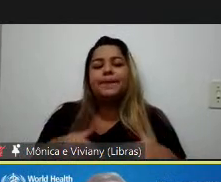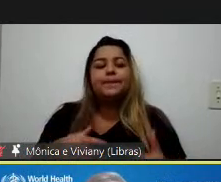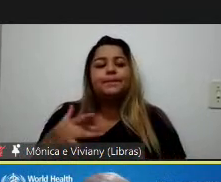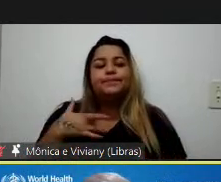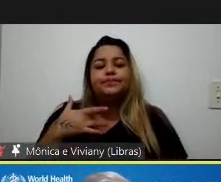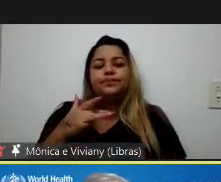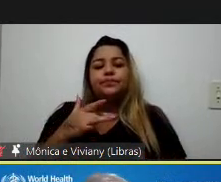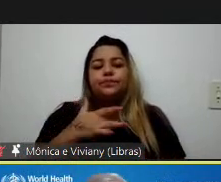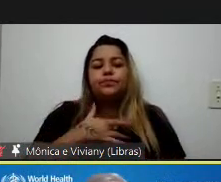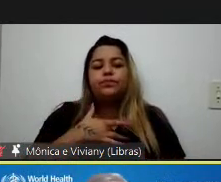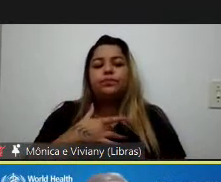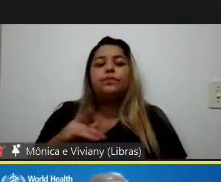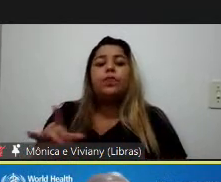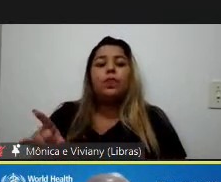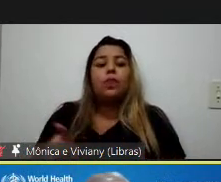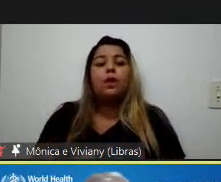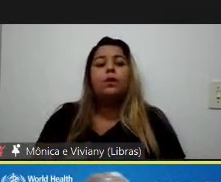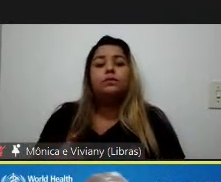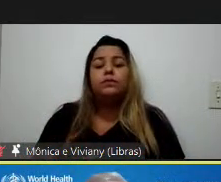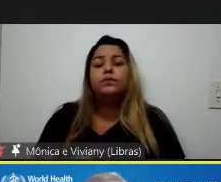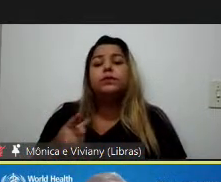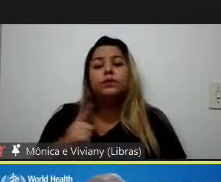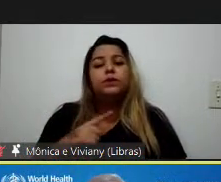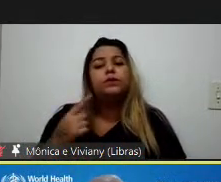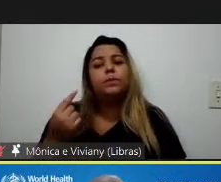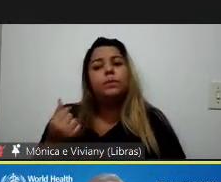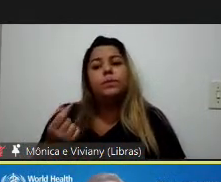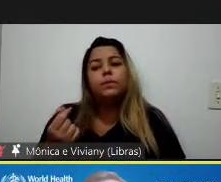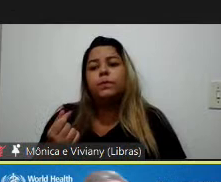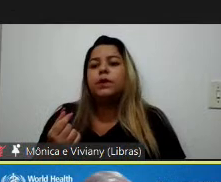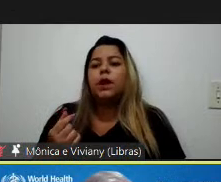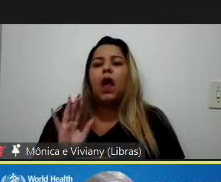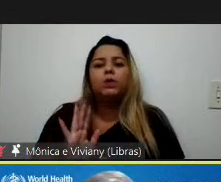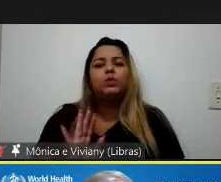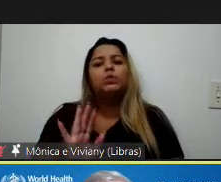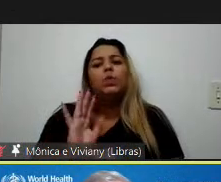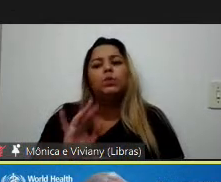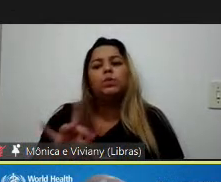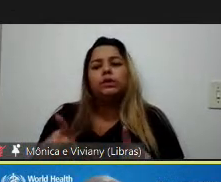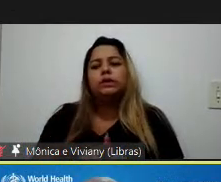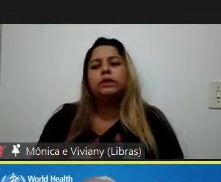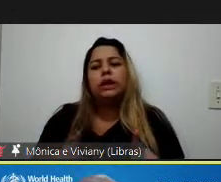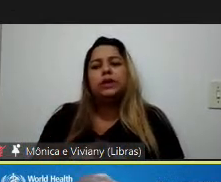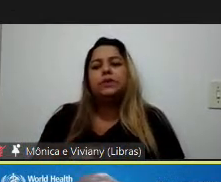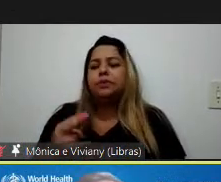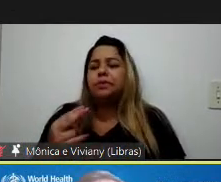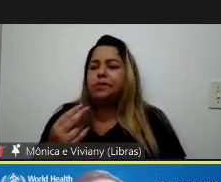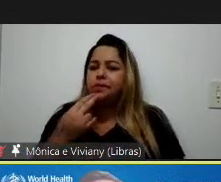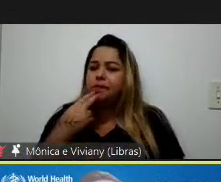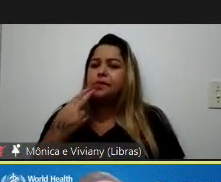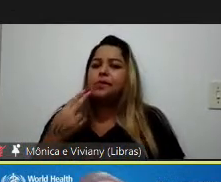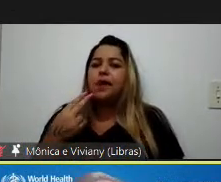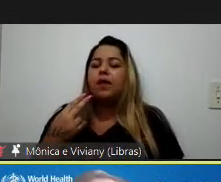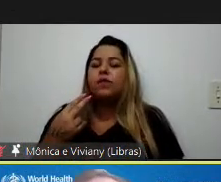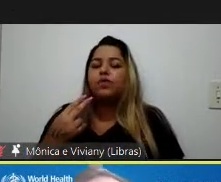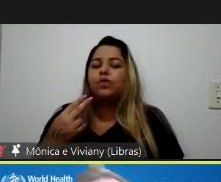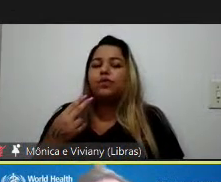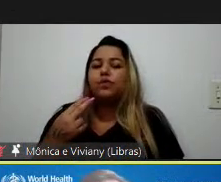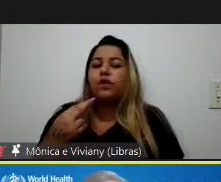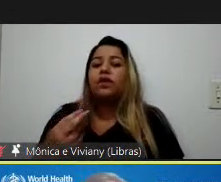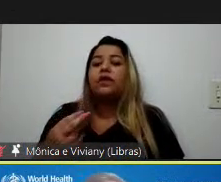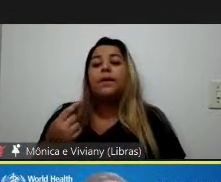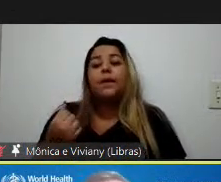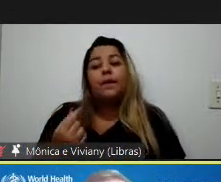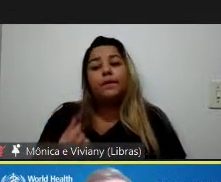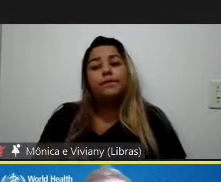a costed nutrition care plans and adequate finances. Then we need to have the